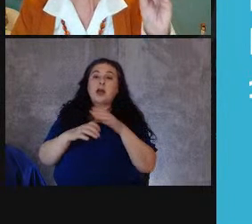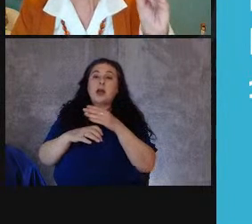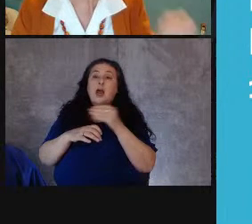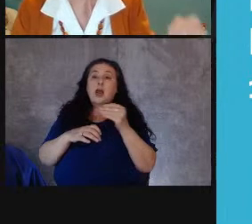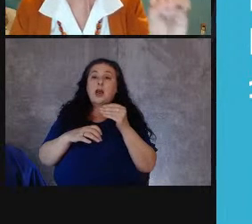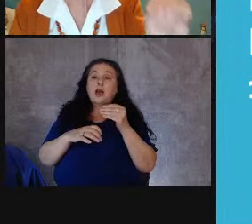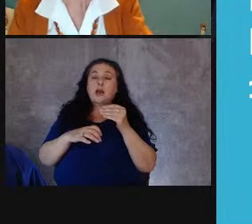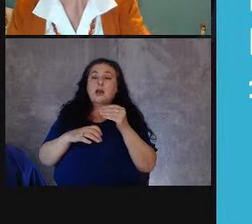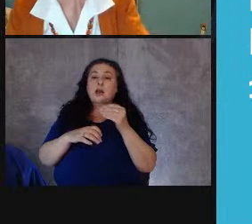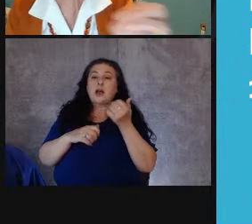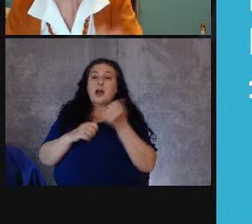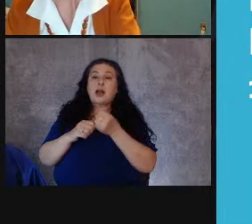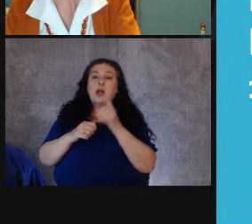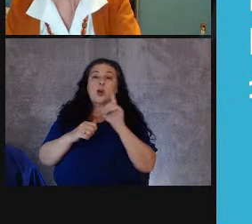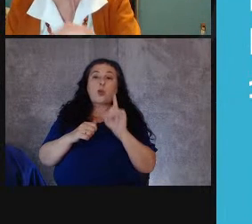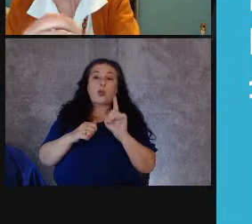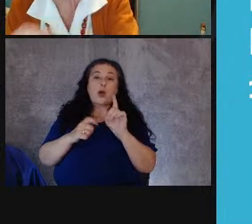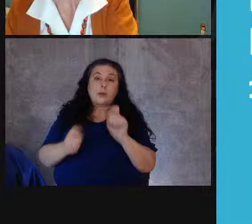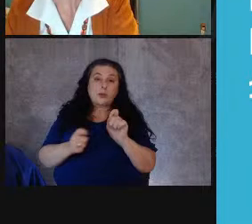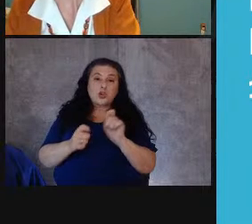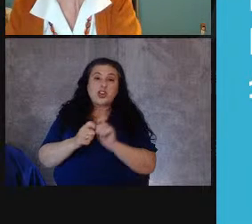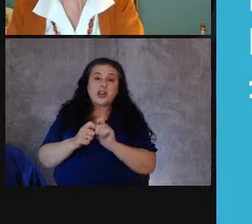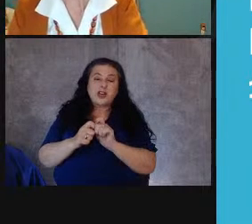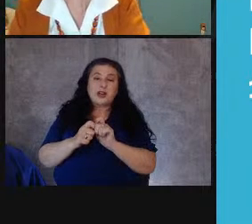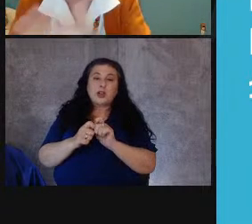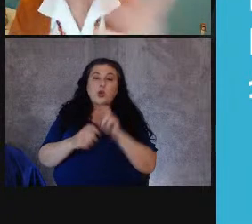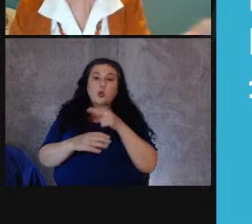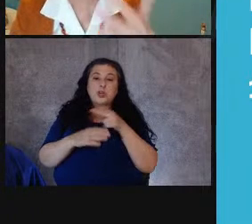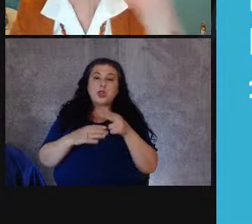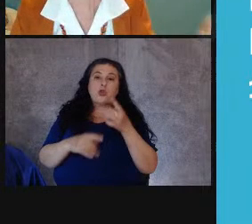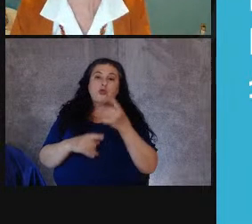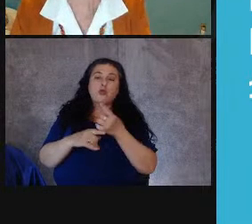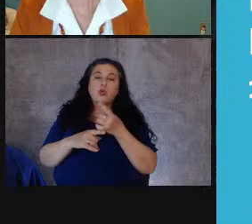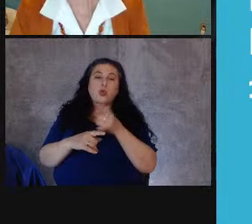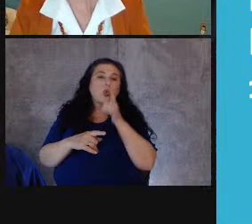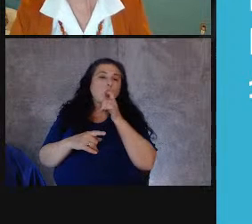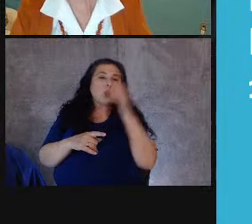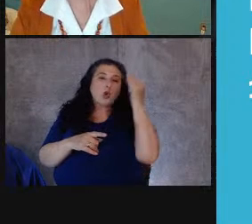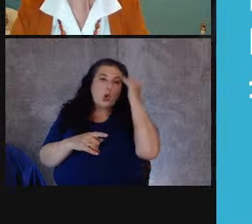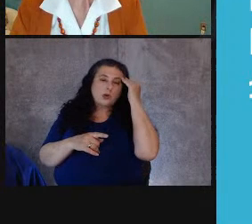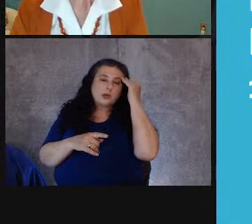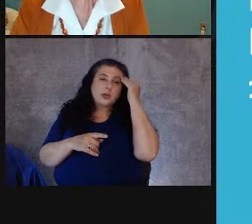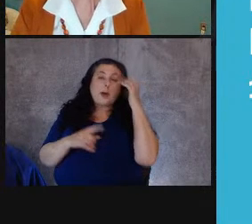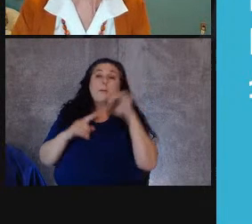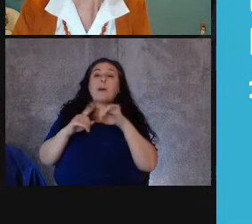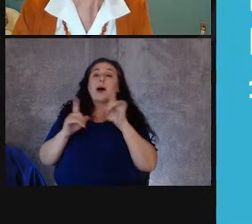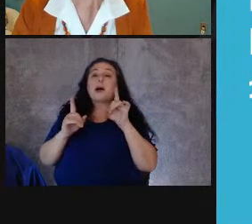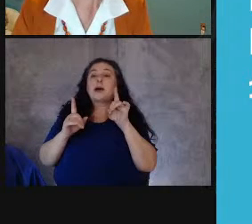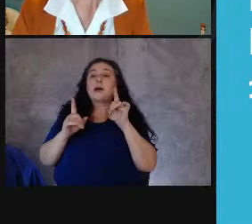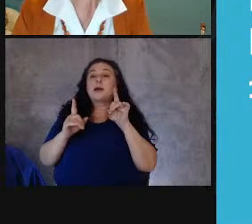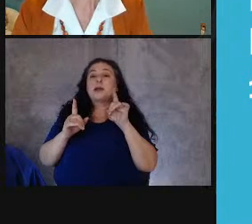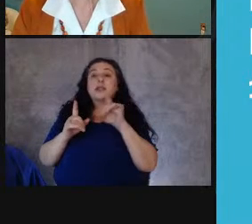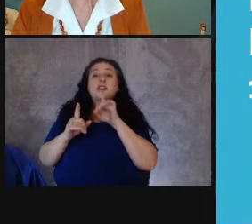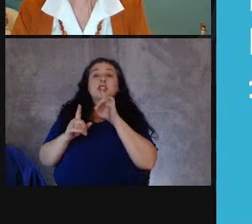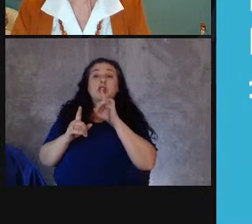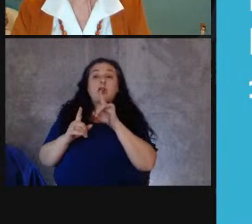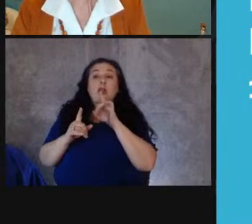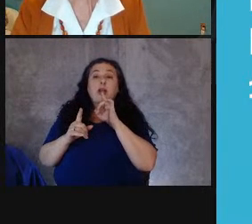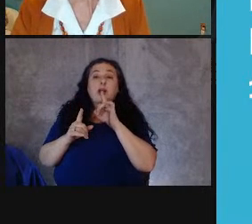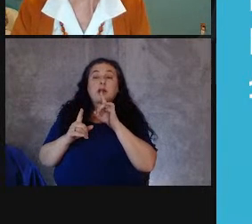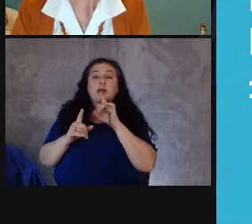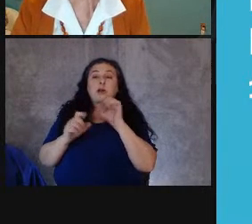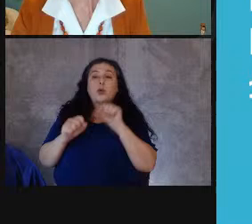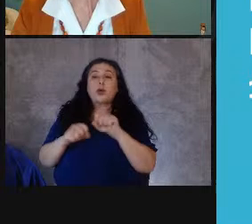and any one particular result, right? Who knows? But certainly we